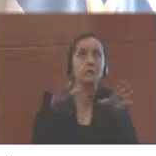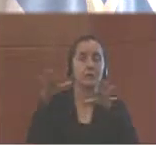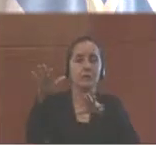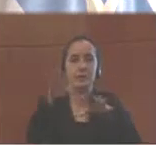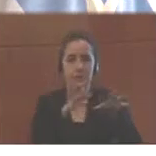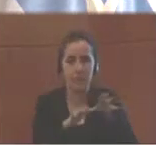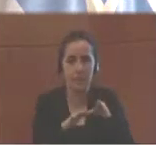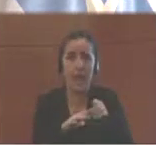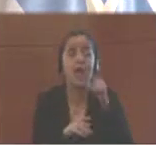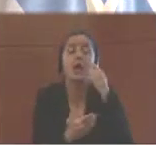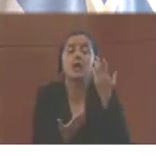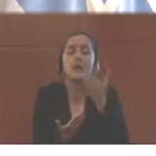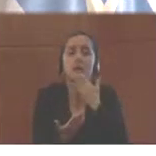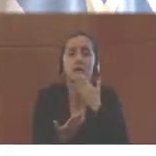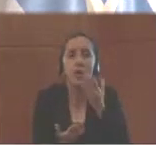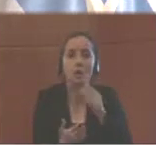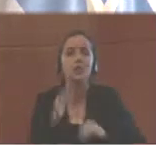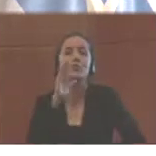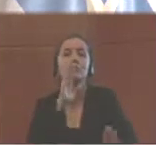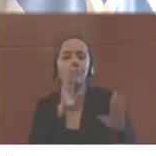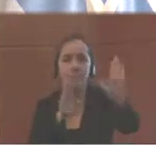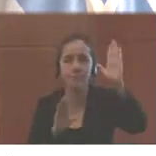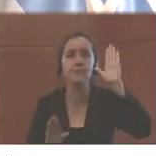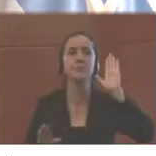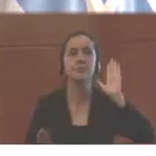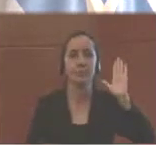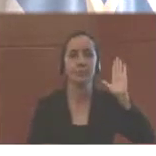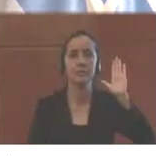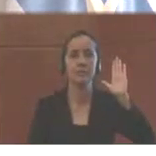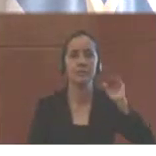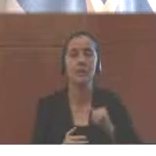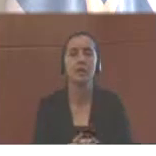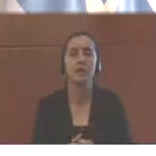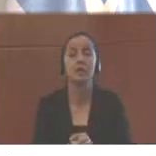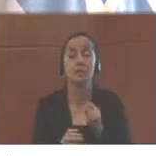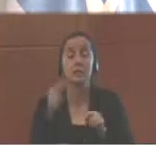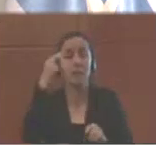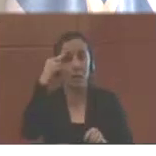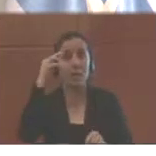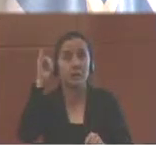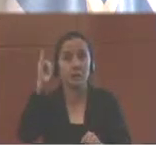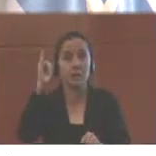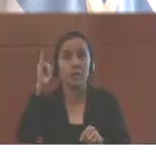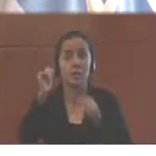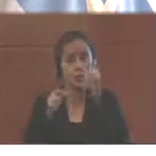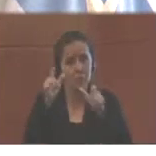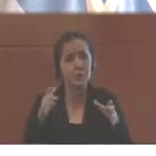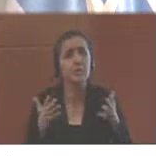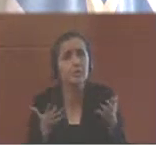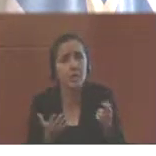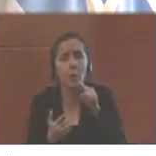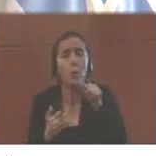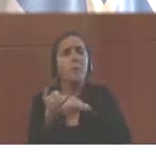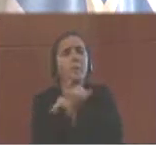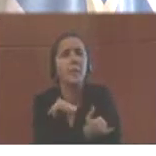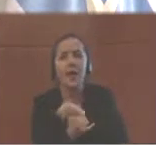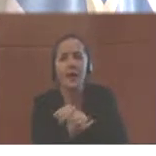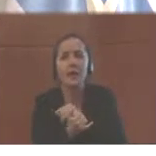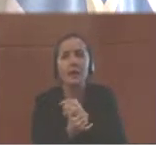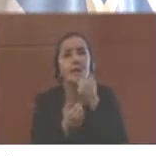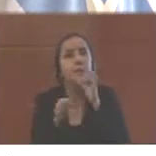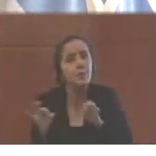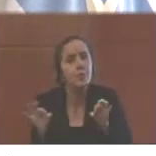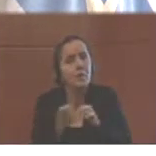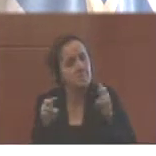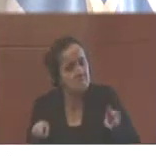The government is engaged in this activity. Our vision is to be